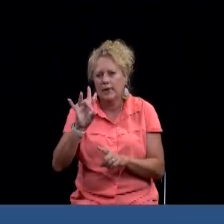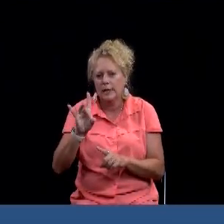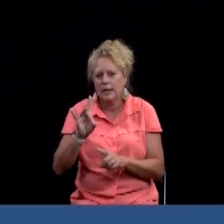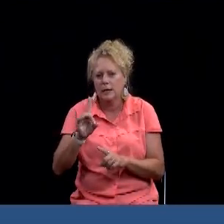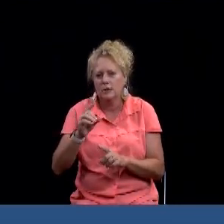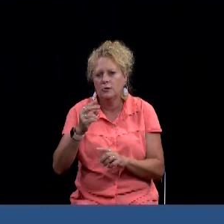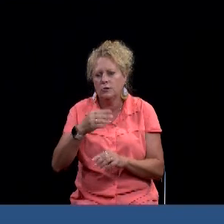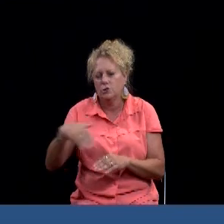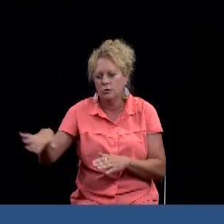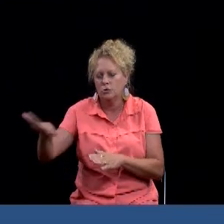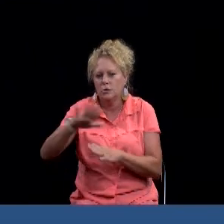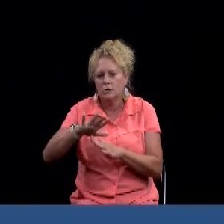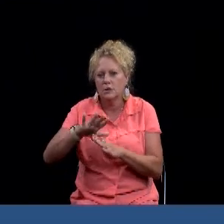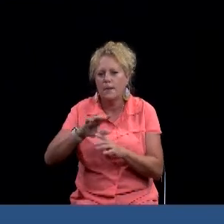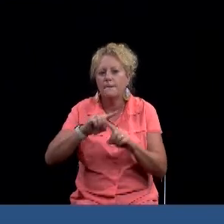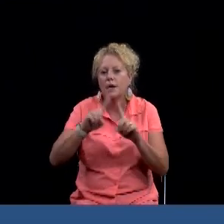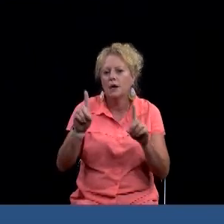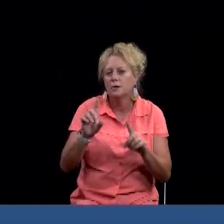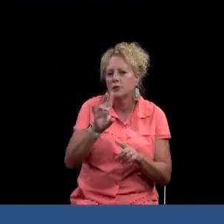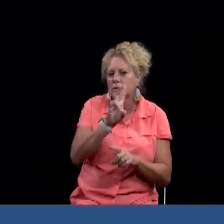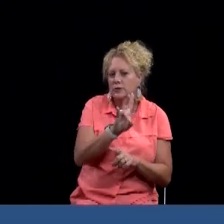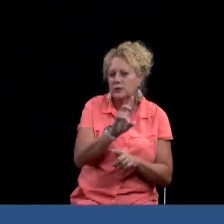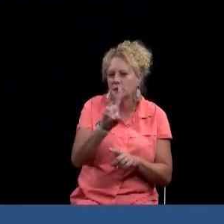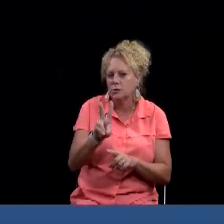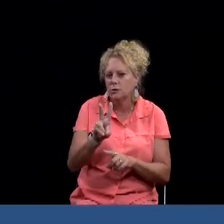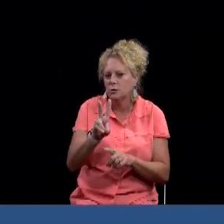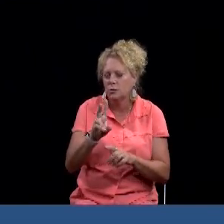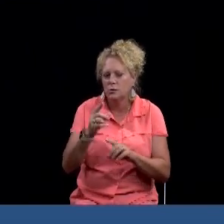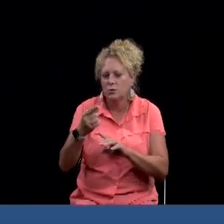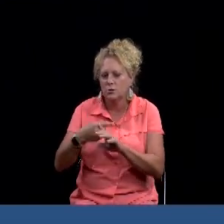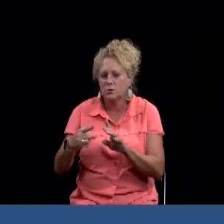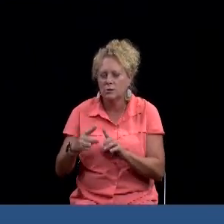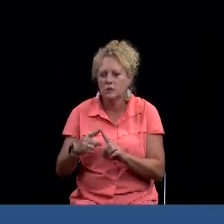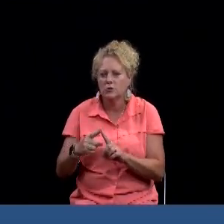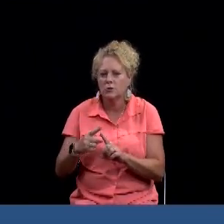to use my standard Section 8 fair market